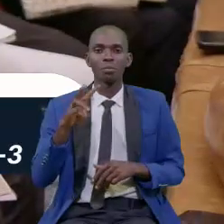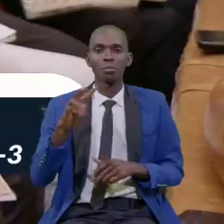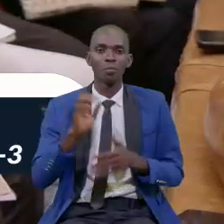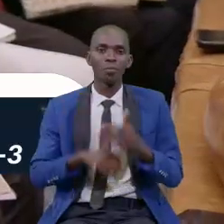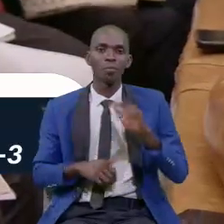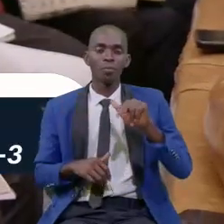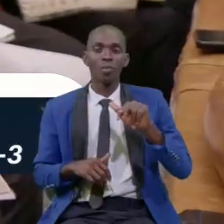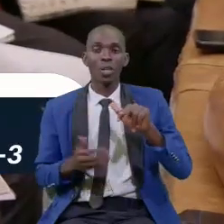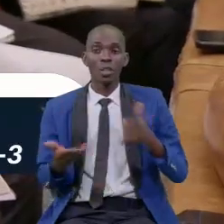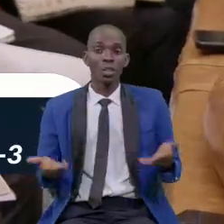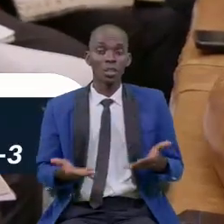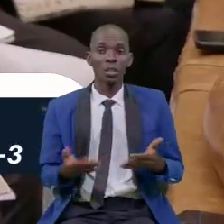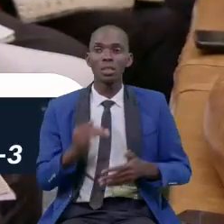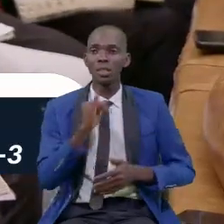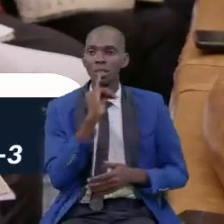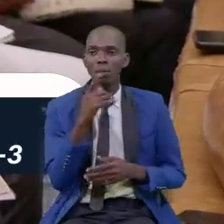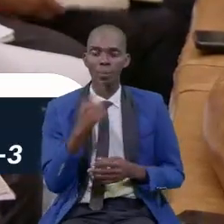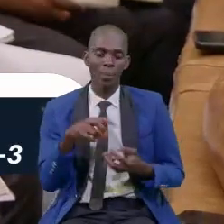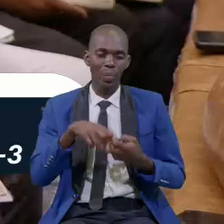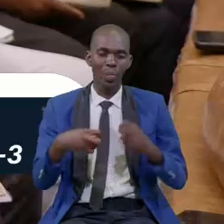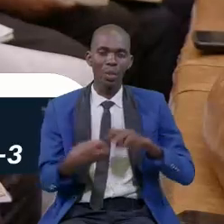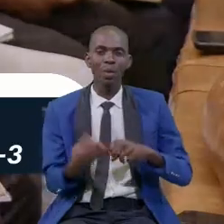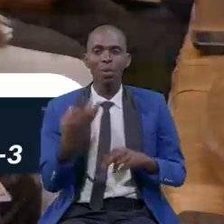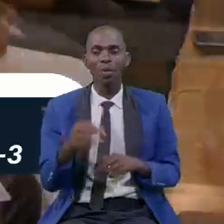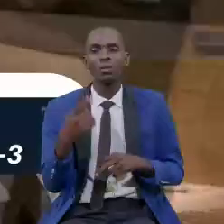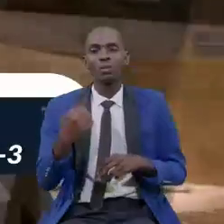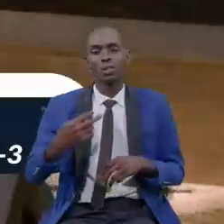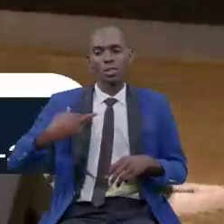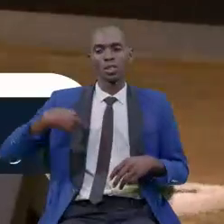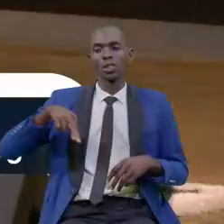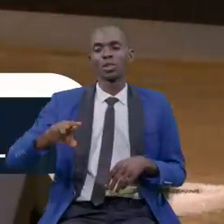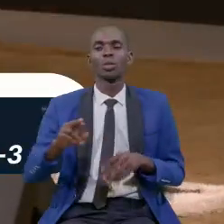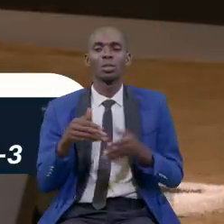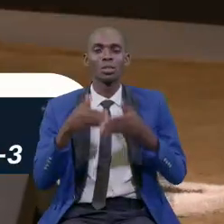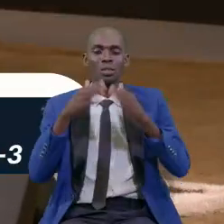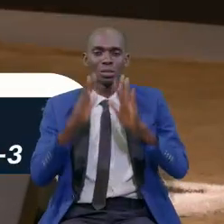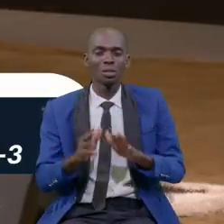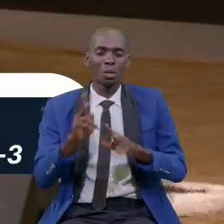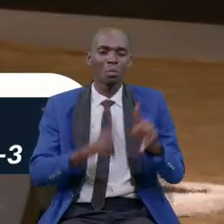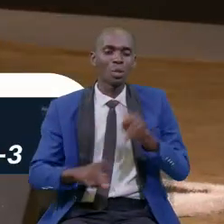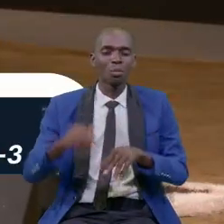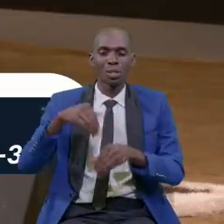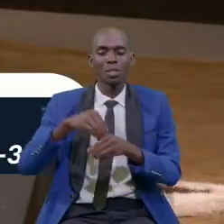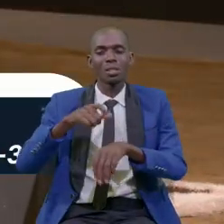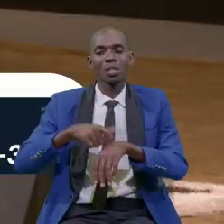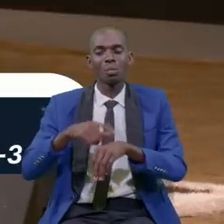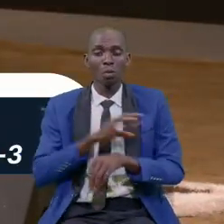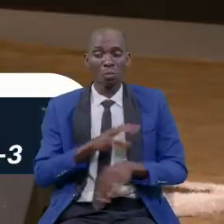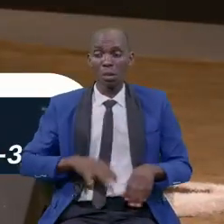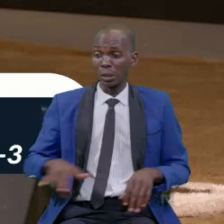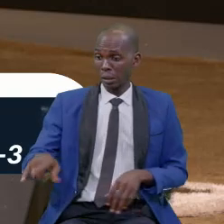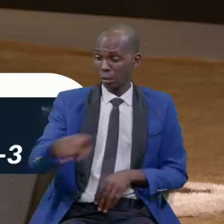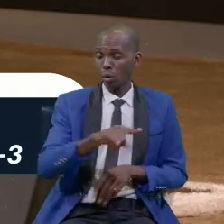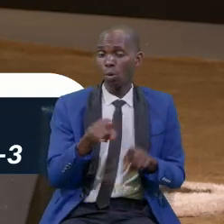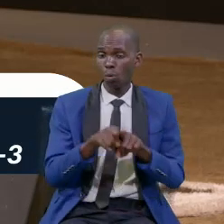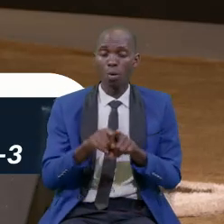have the problem of the religious people at the time of Christ. The truth they heard and